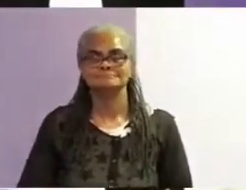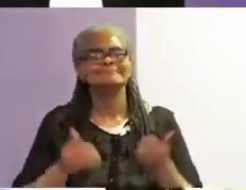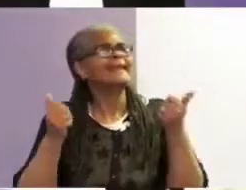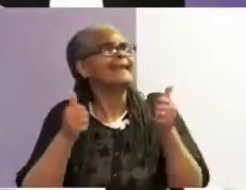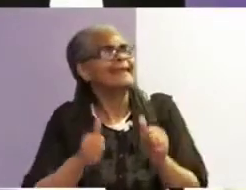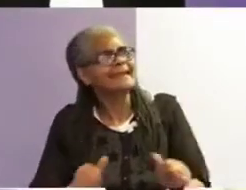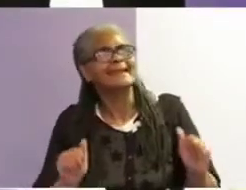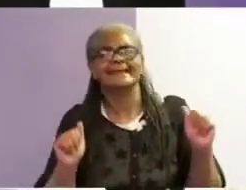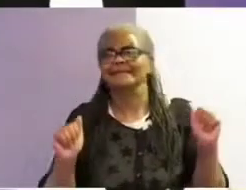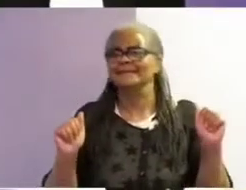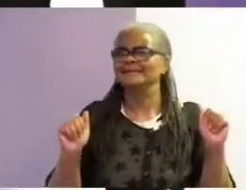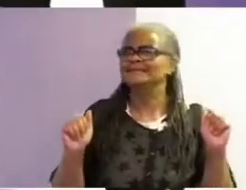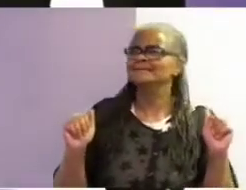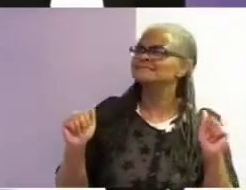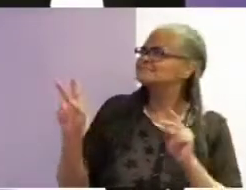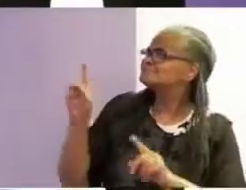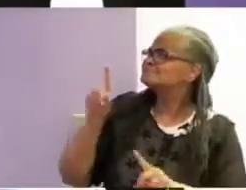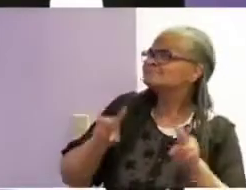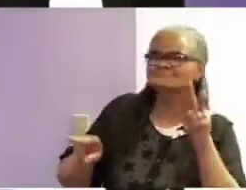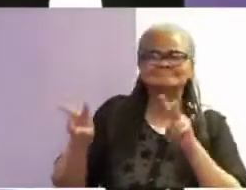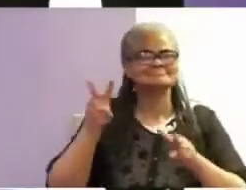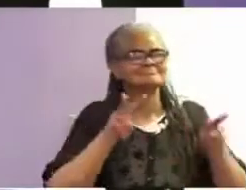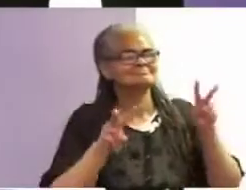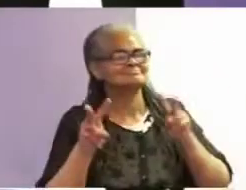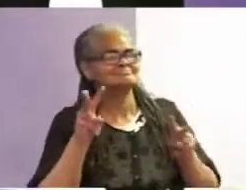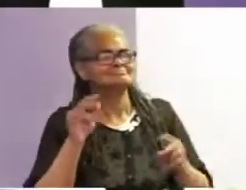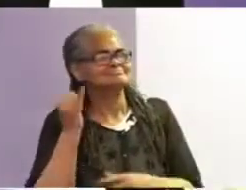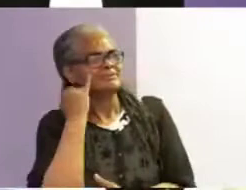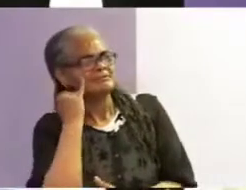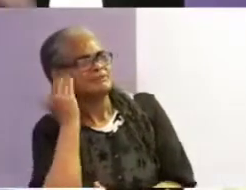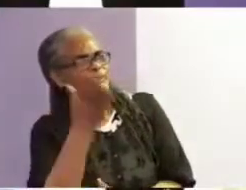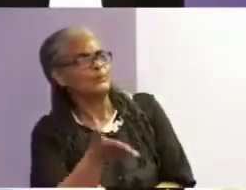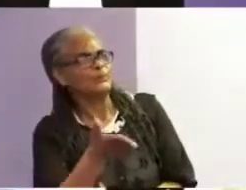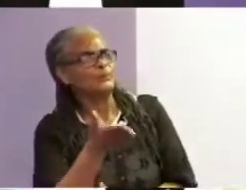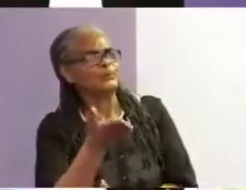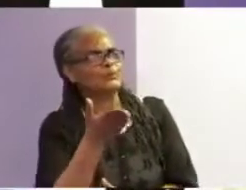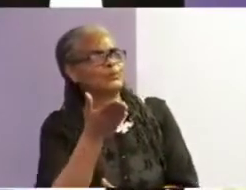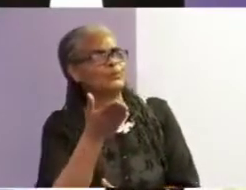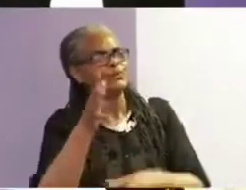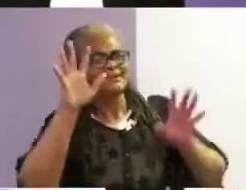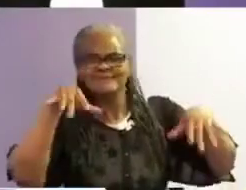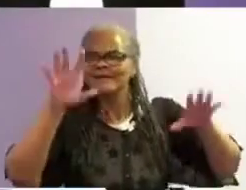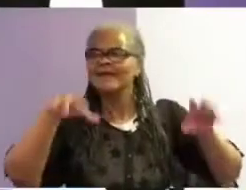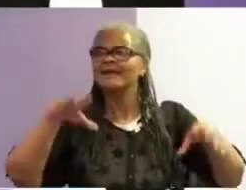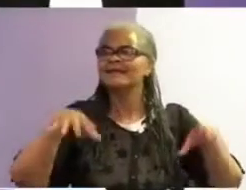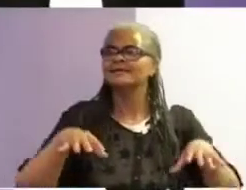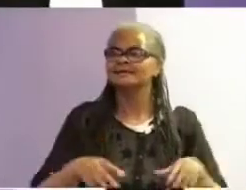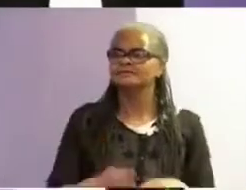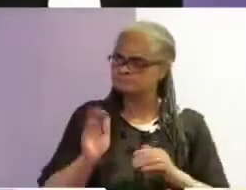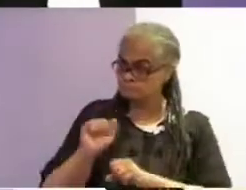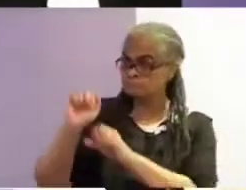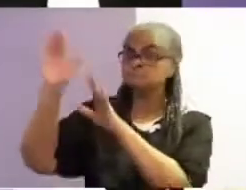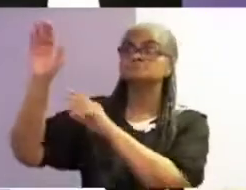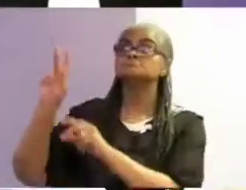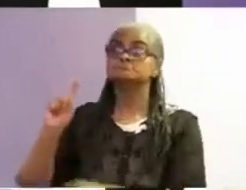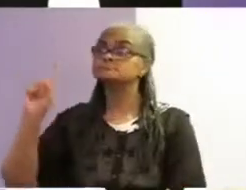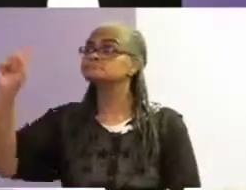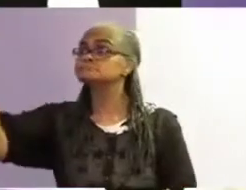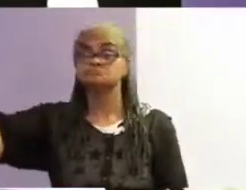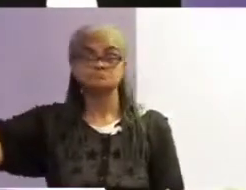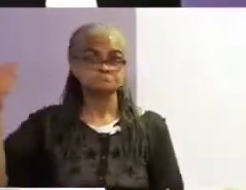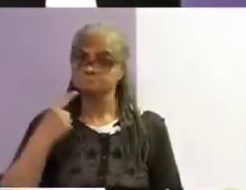kind of indication about whether or not it's going to rain? He went down the first time. He came back. He said, I don't see